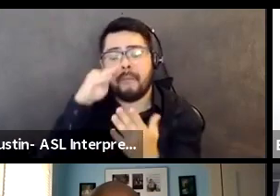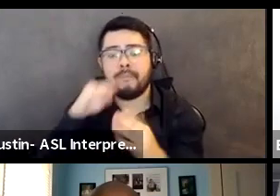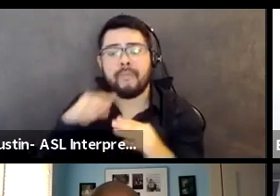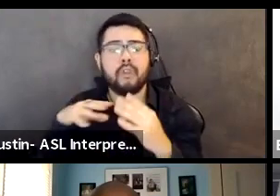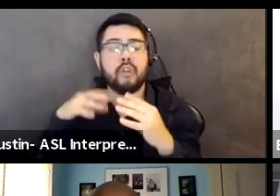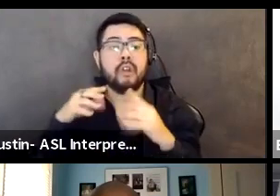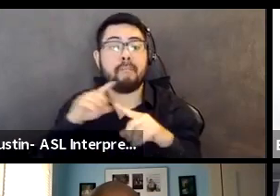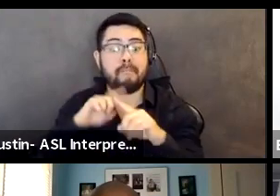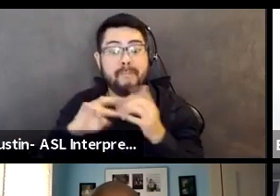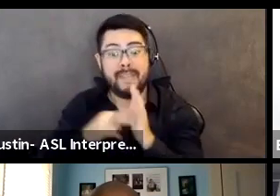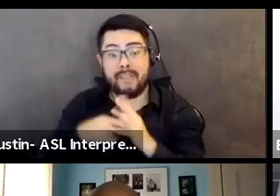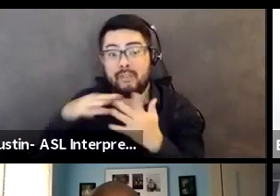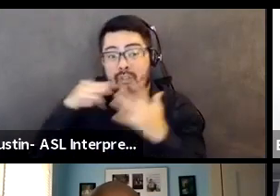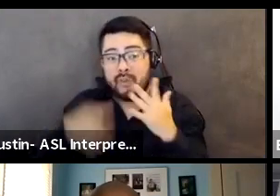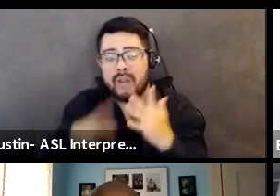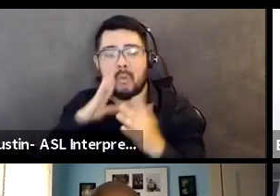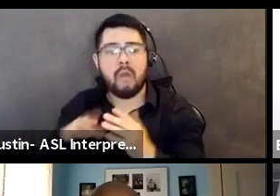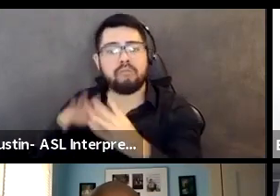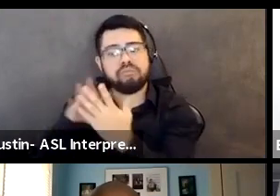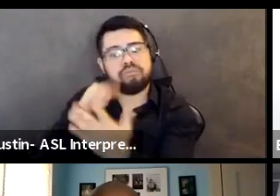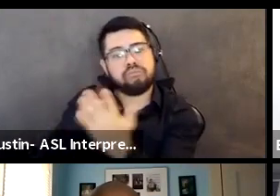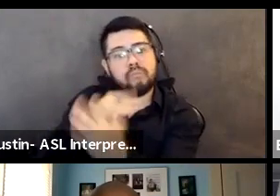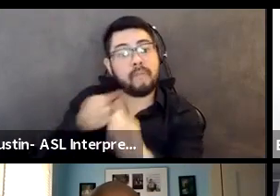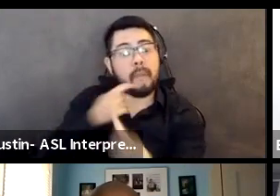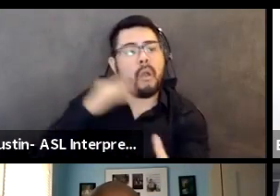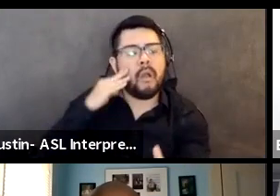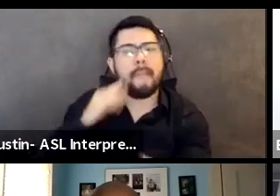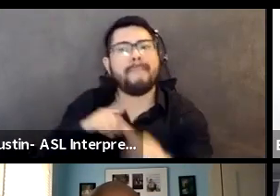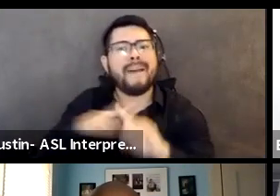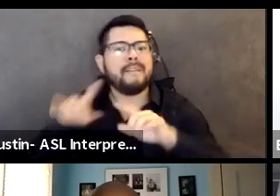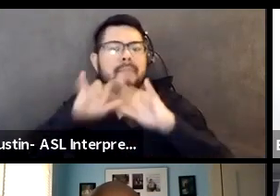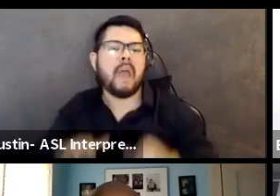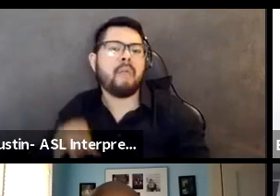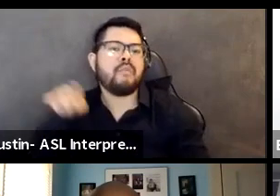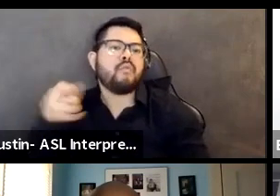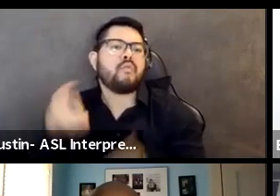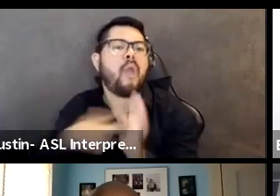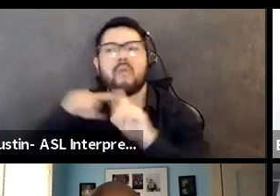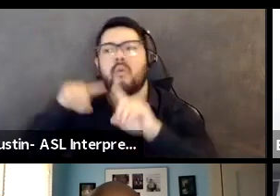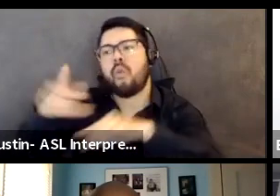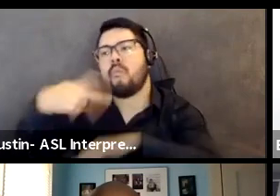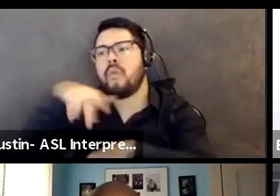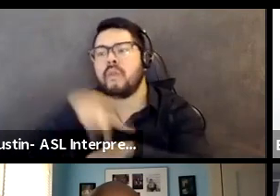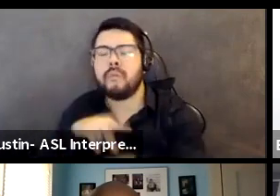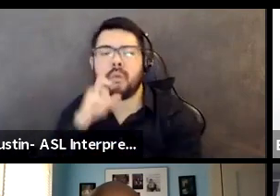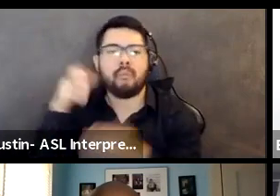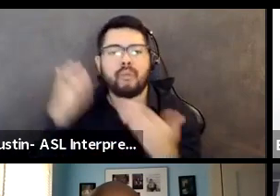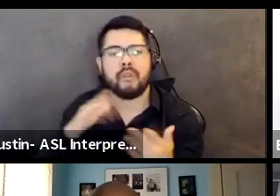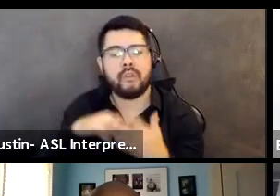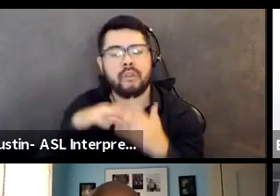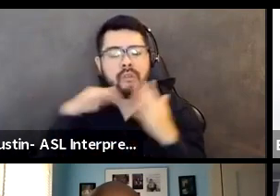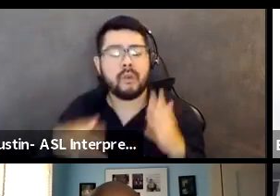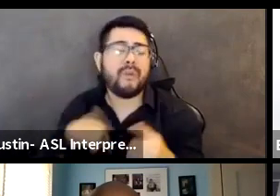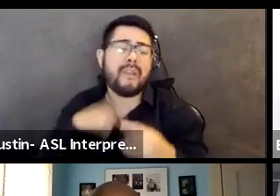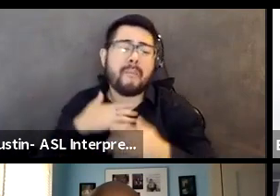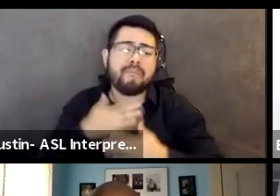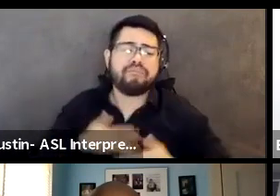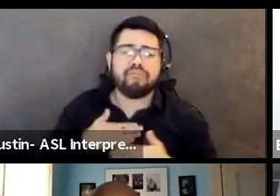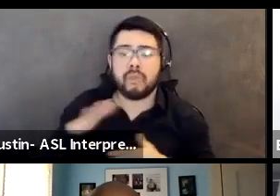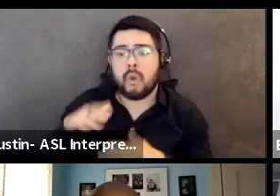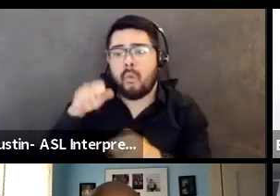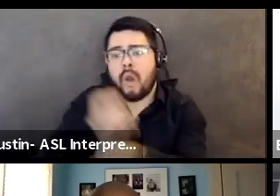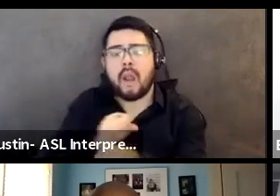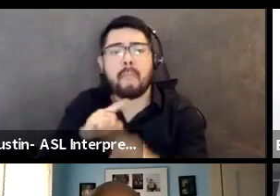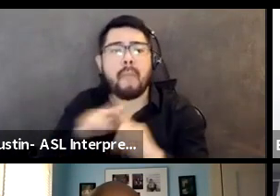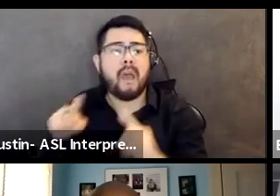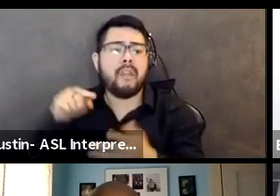children will be learning from home meanwhile report to your building but don't bring your children we appreciate your tireless work but we won't pay you for